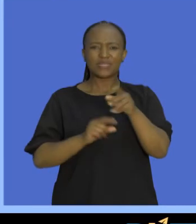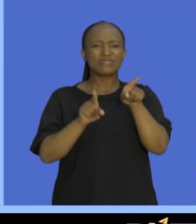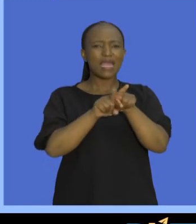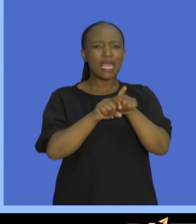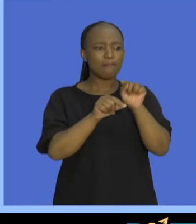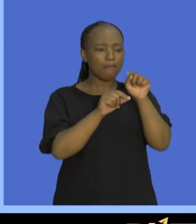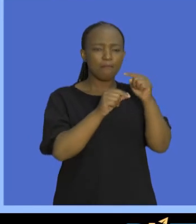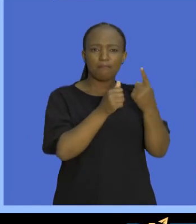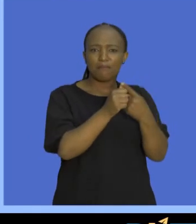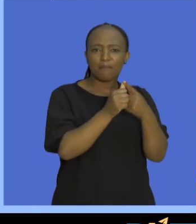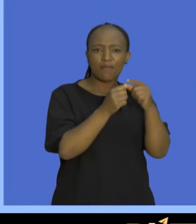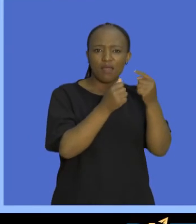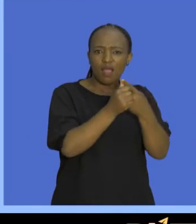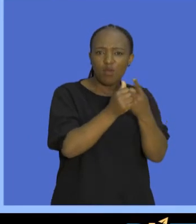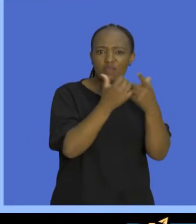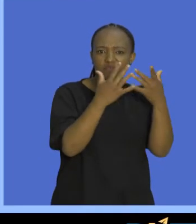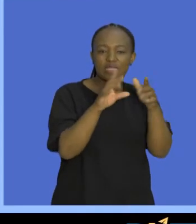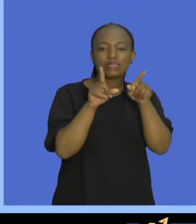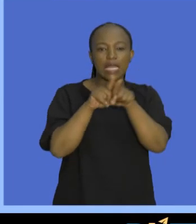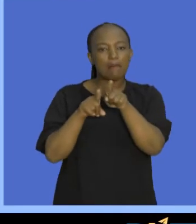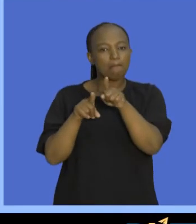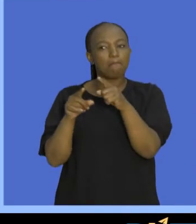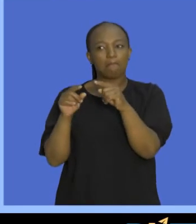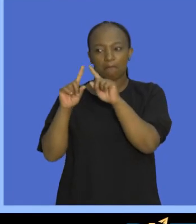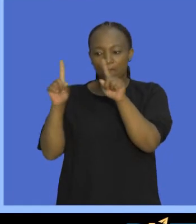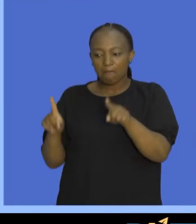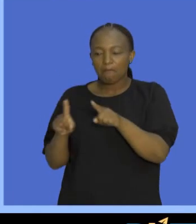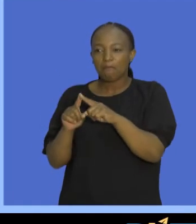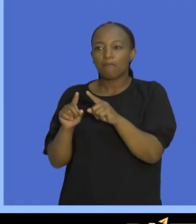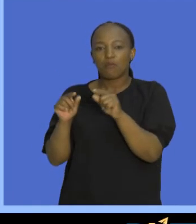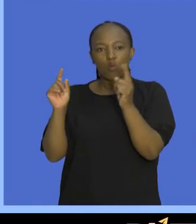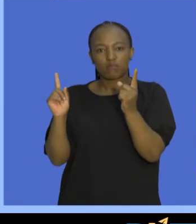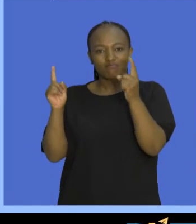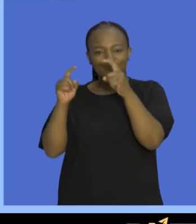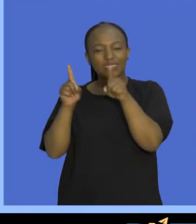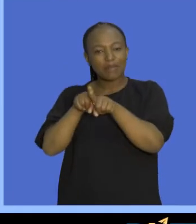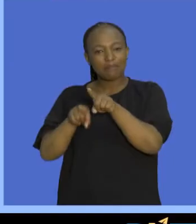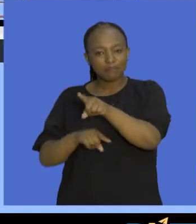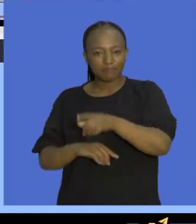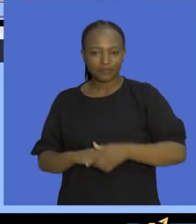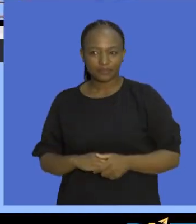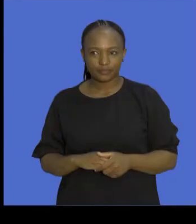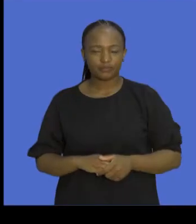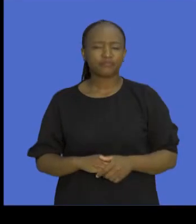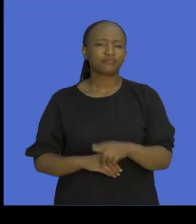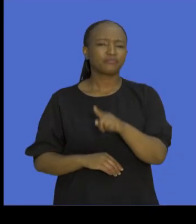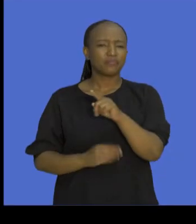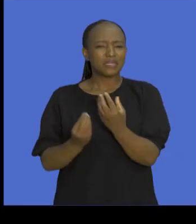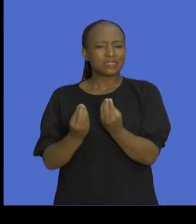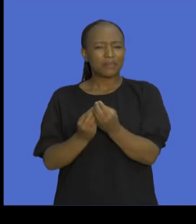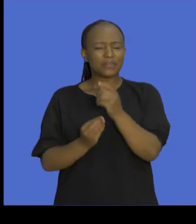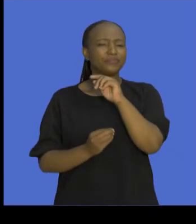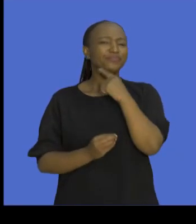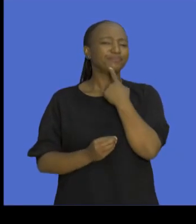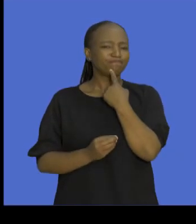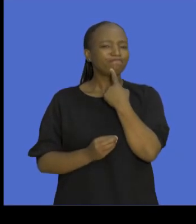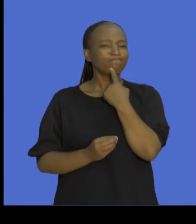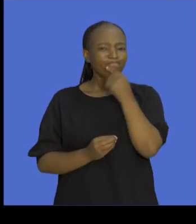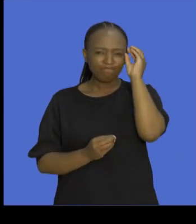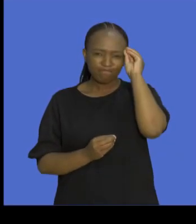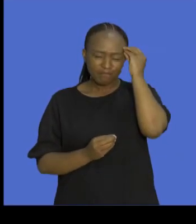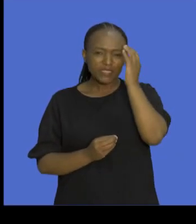exactly the same values that we obtained in the last column, right? But there's something also very interesting here. You